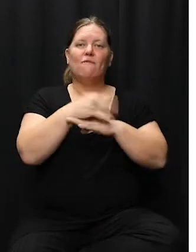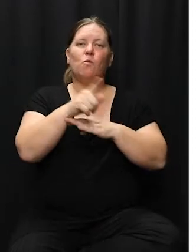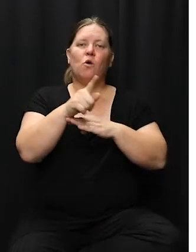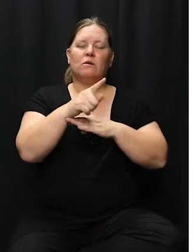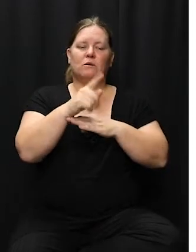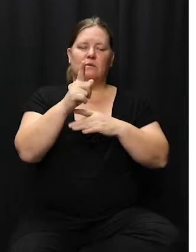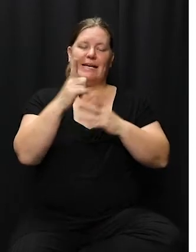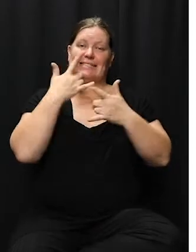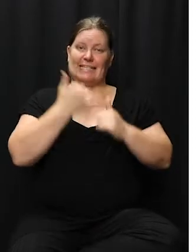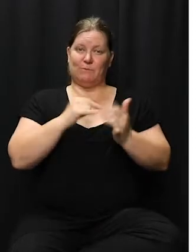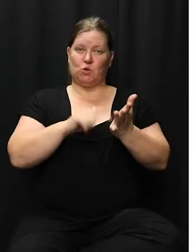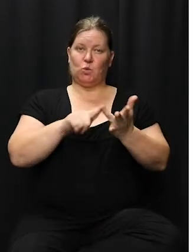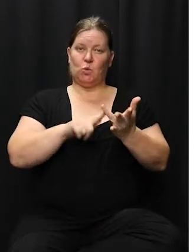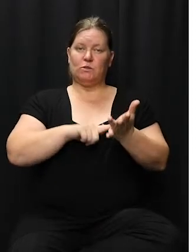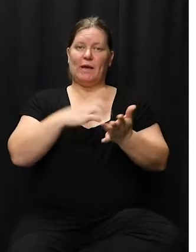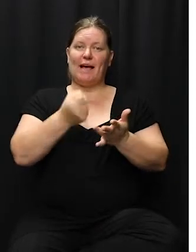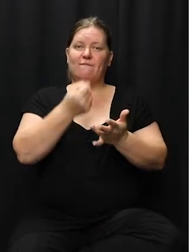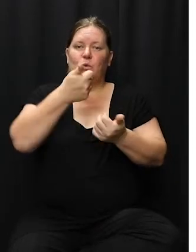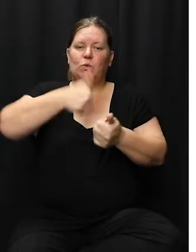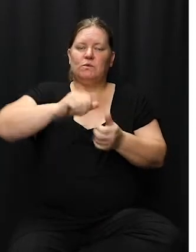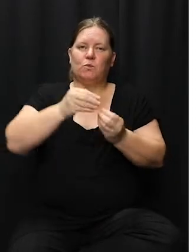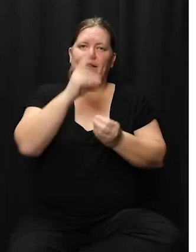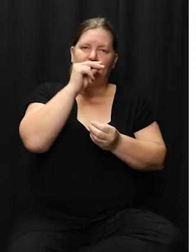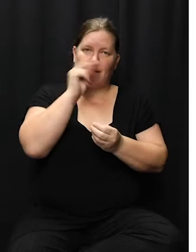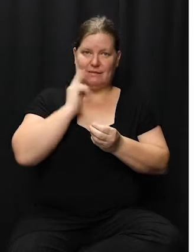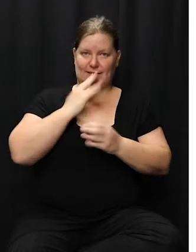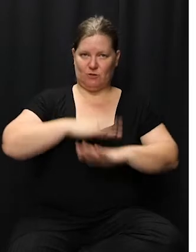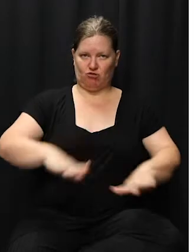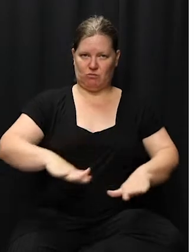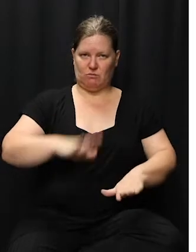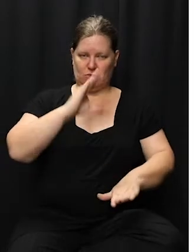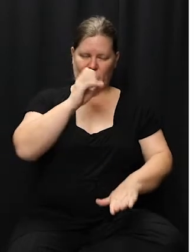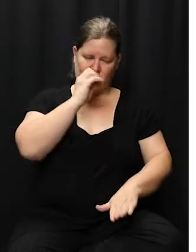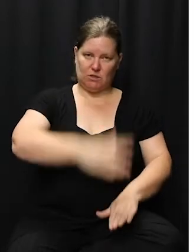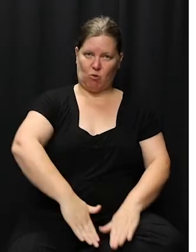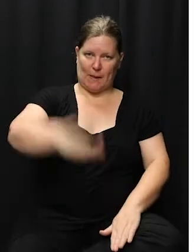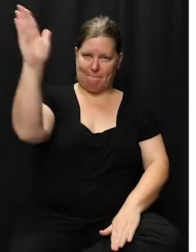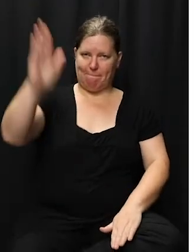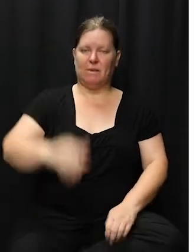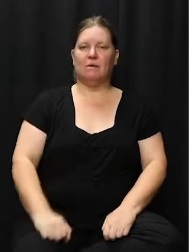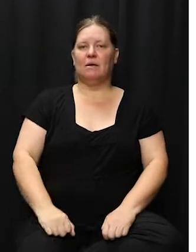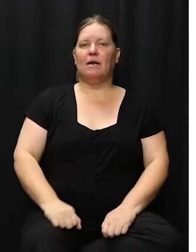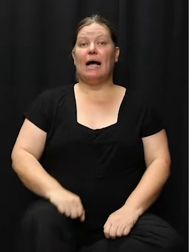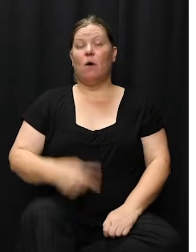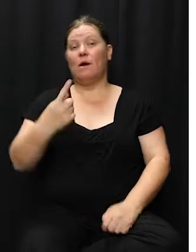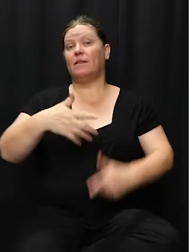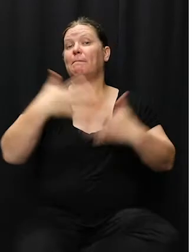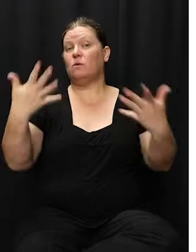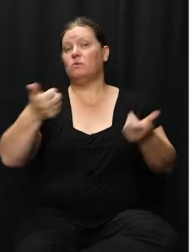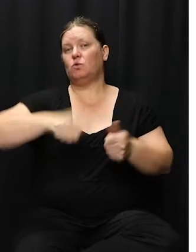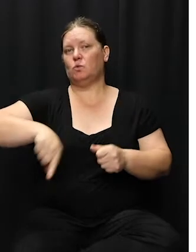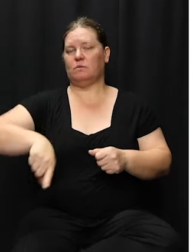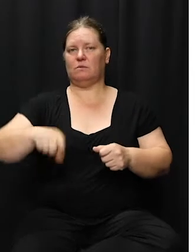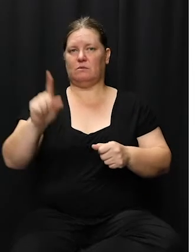I've started to tell you a little bit about the assessment tools we do have, and I want to start with 0 to 3-year-olds because